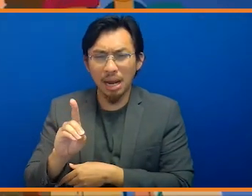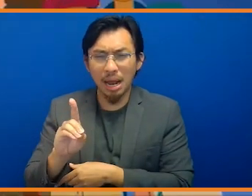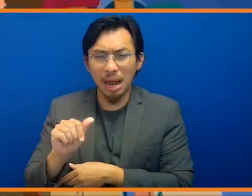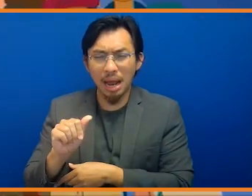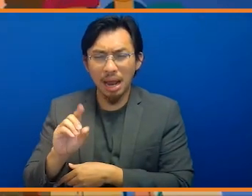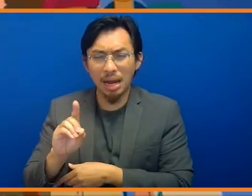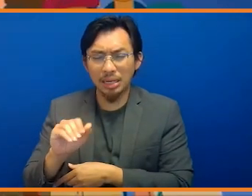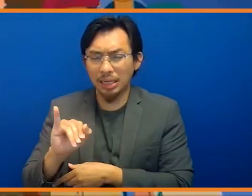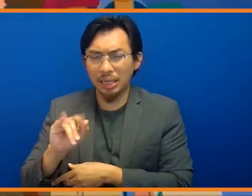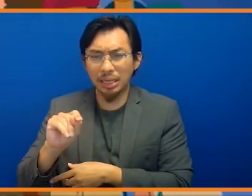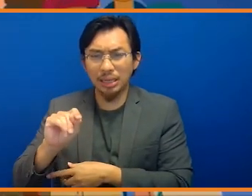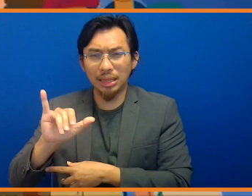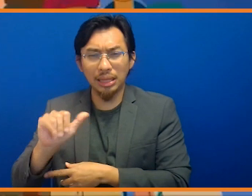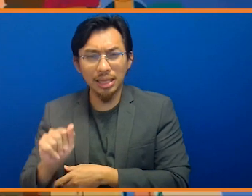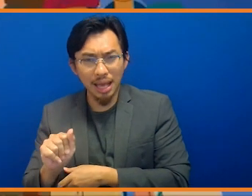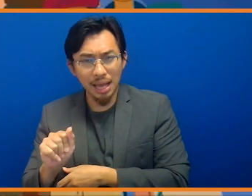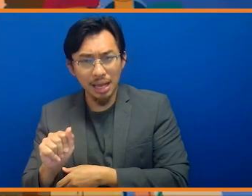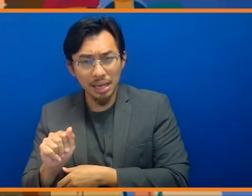Dr. Praditya,